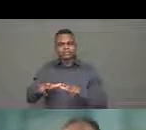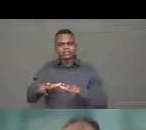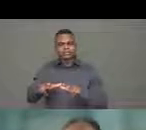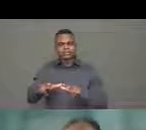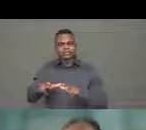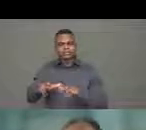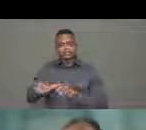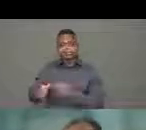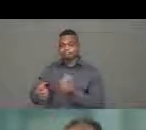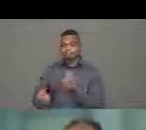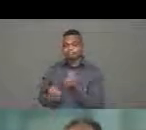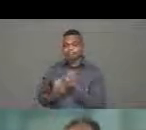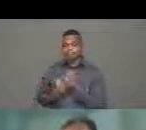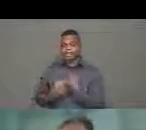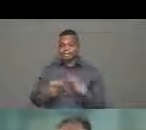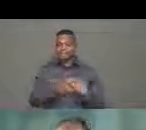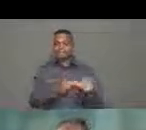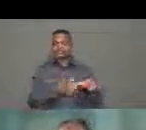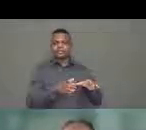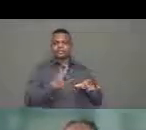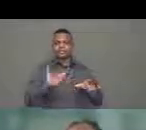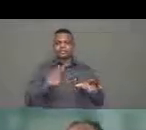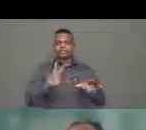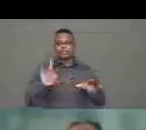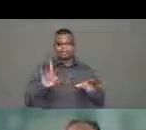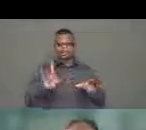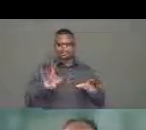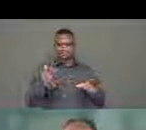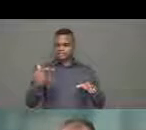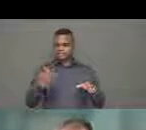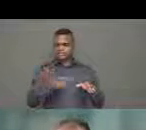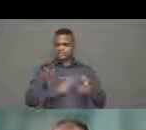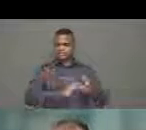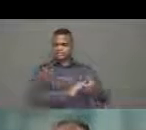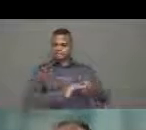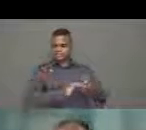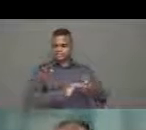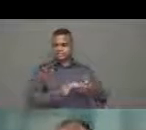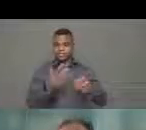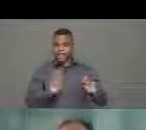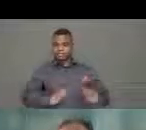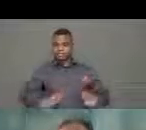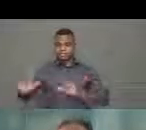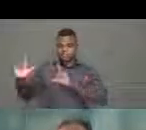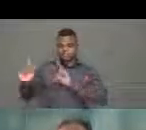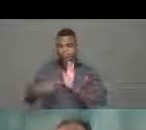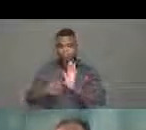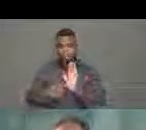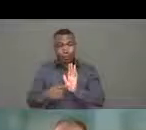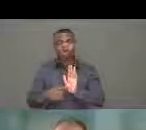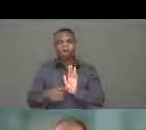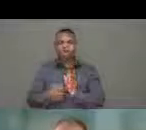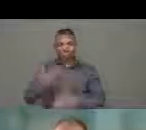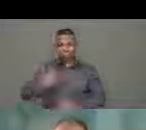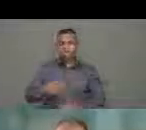name is Shane Halpin, and I am the CEO of Viatoris Christi, an international volunteering/development